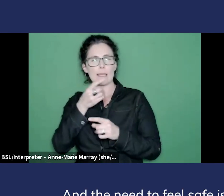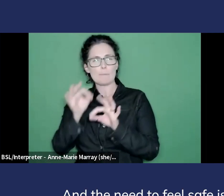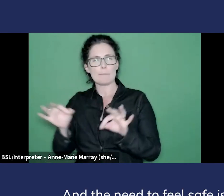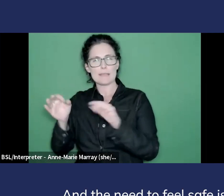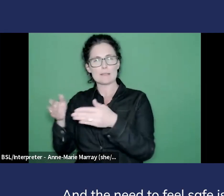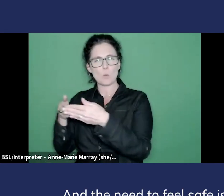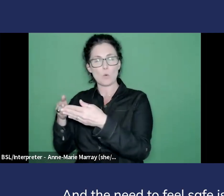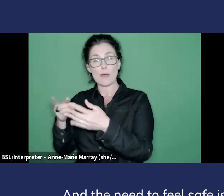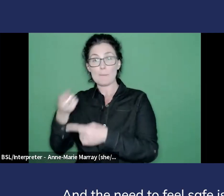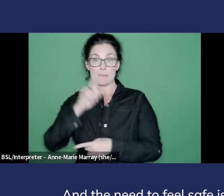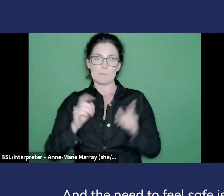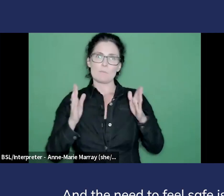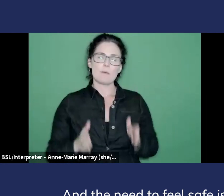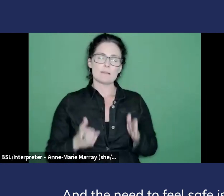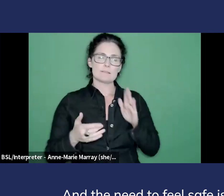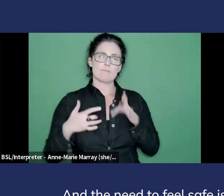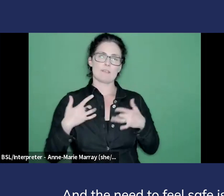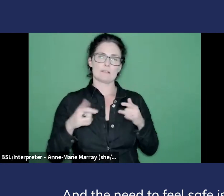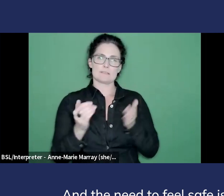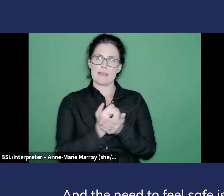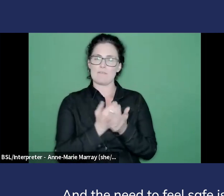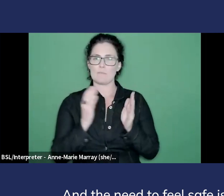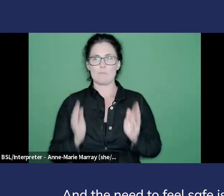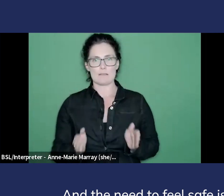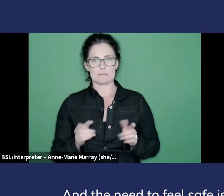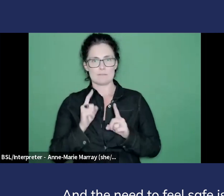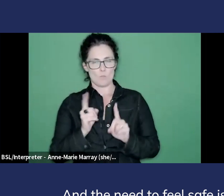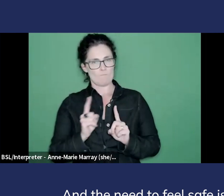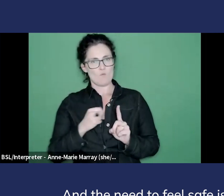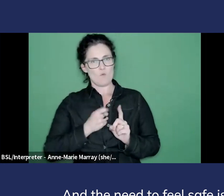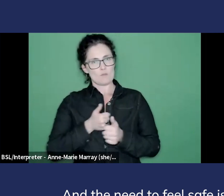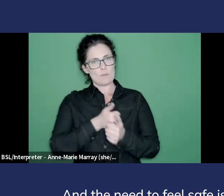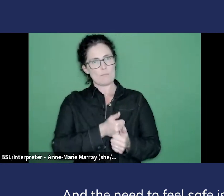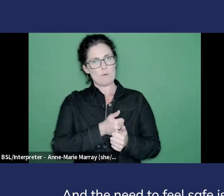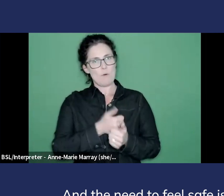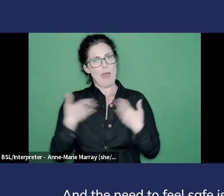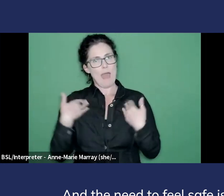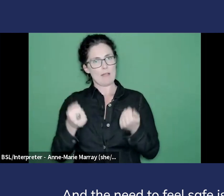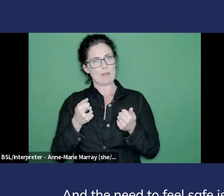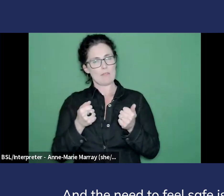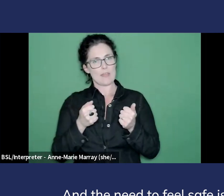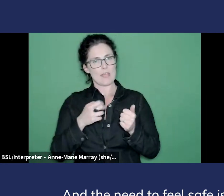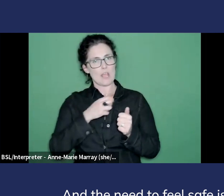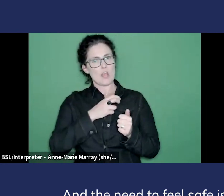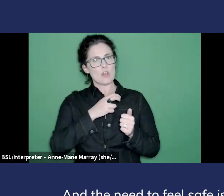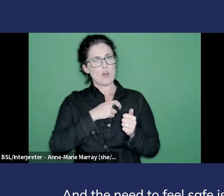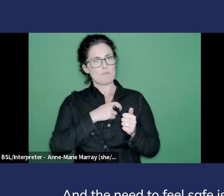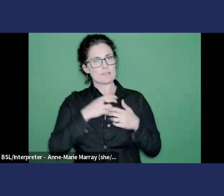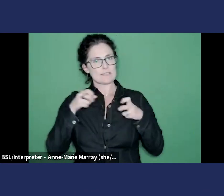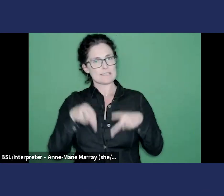the need to feel safe is so important for supporting a healthy nervous system, especially for new parents,